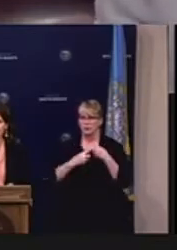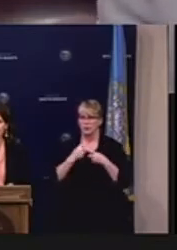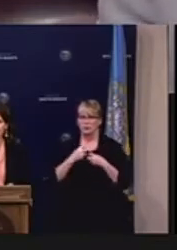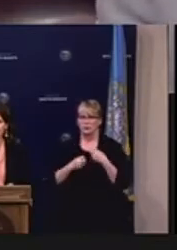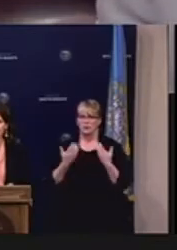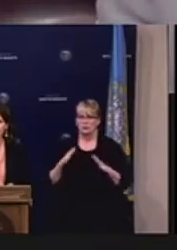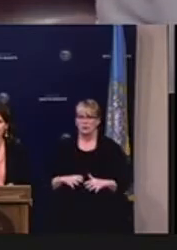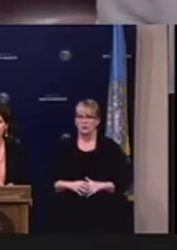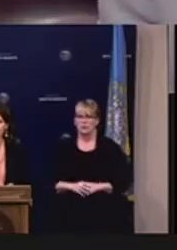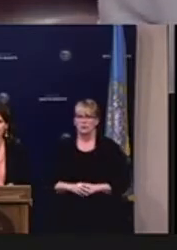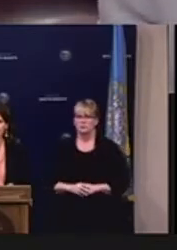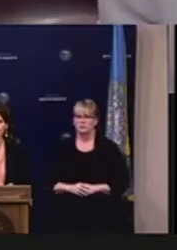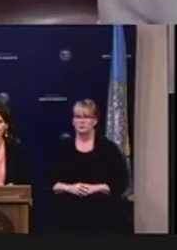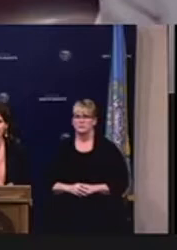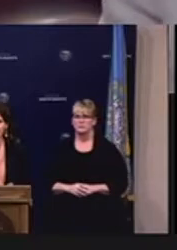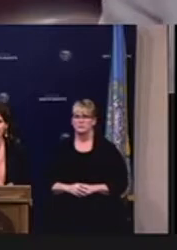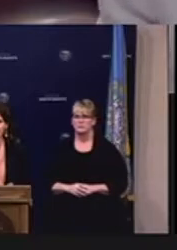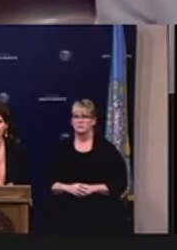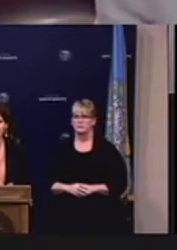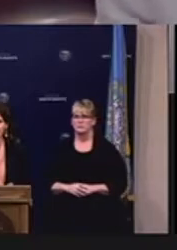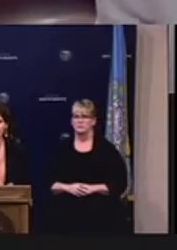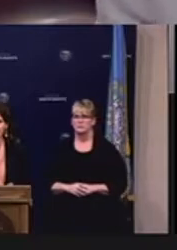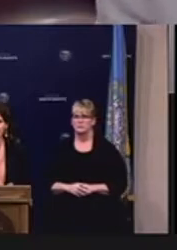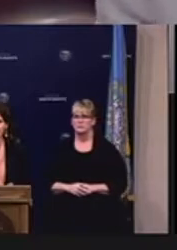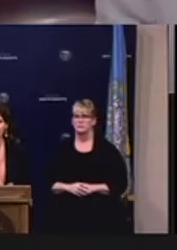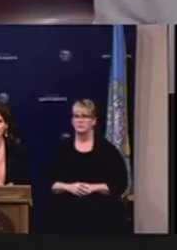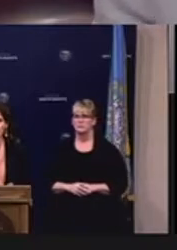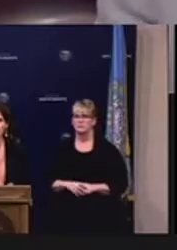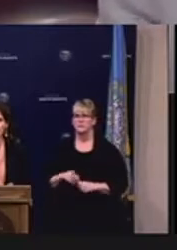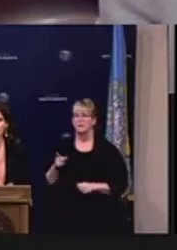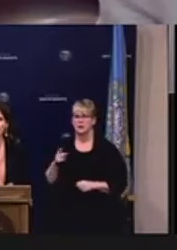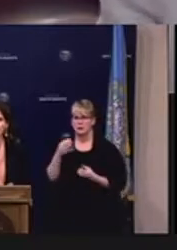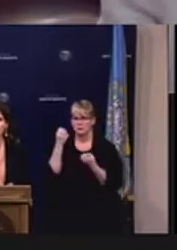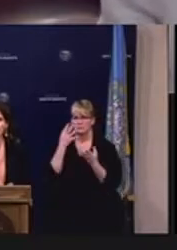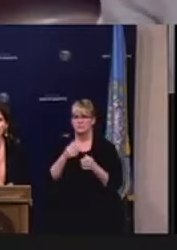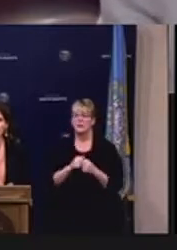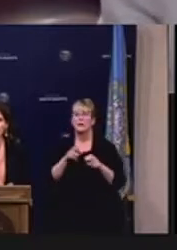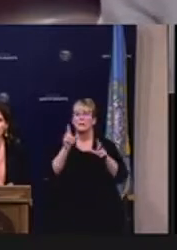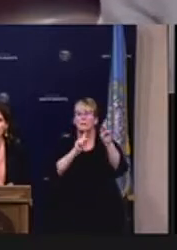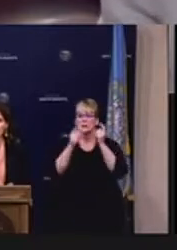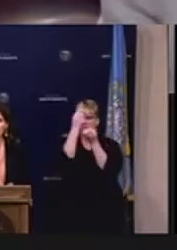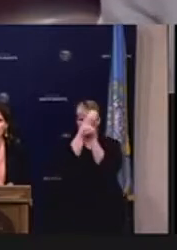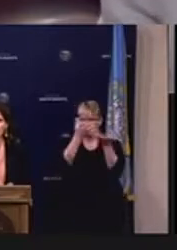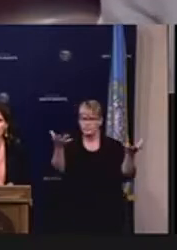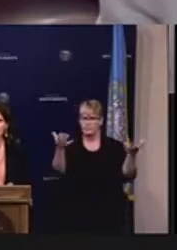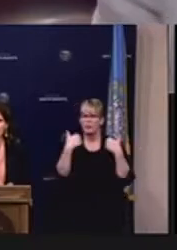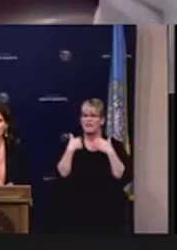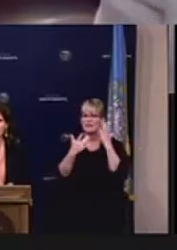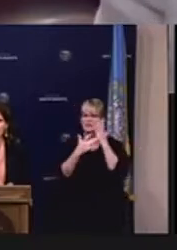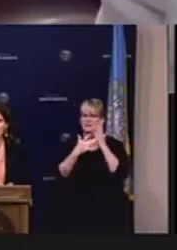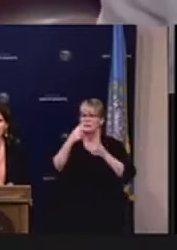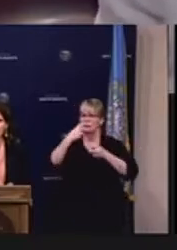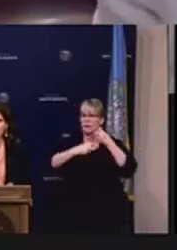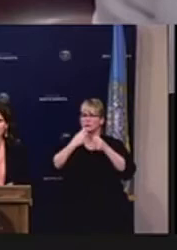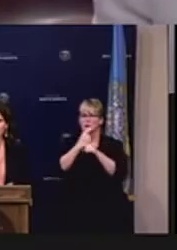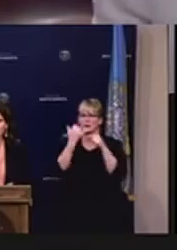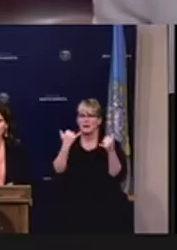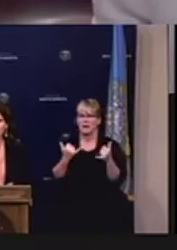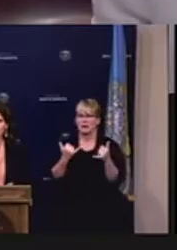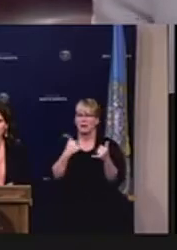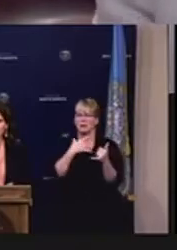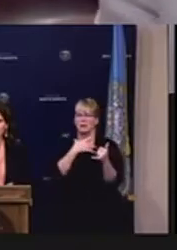or another nursing home resident. So there's been an exposure. And I would say it's similar to, if you think